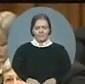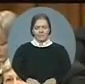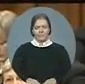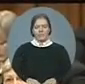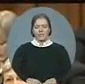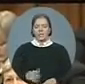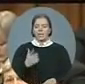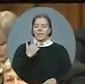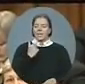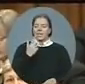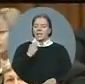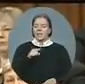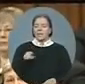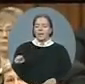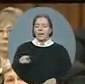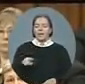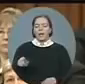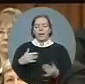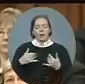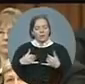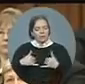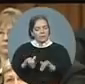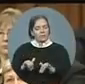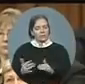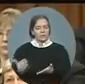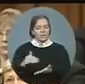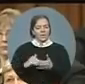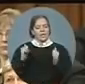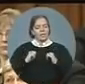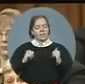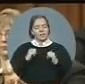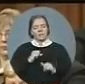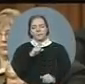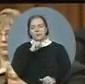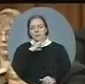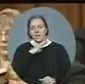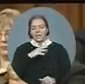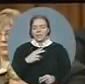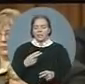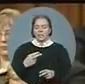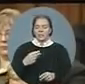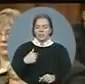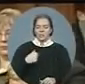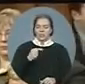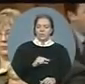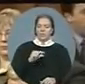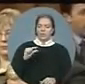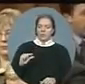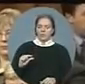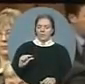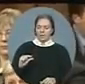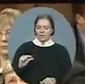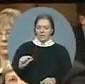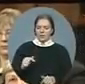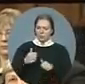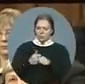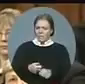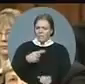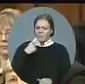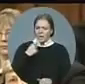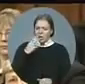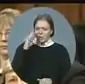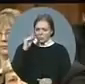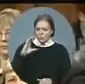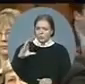any backing whatsoever. He should listen to Chuck Kahneman's words themselves. Chuck Kahneman said no offer was made.